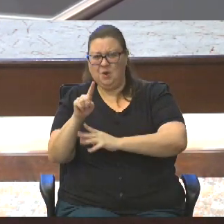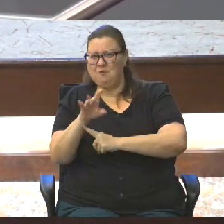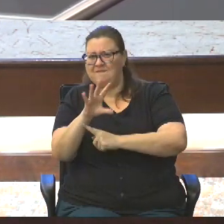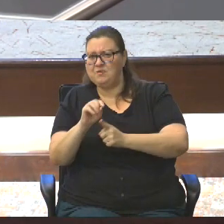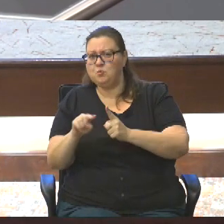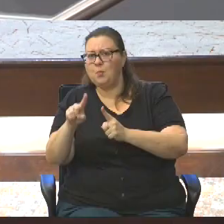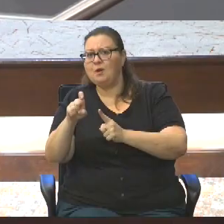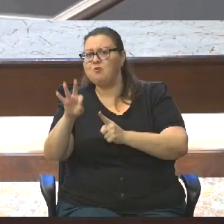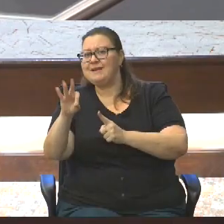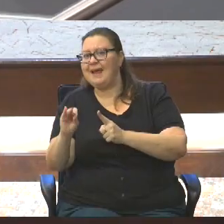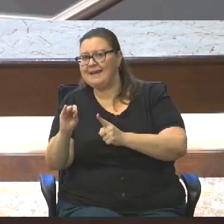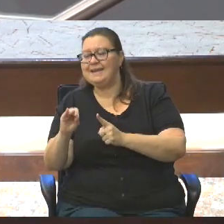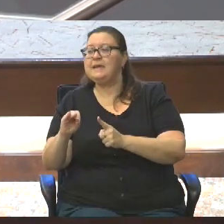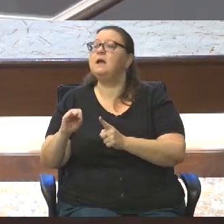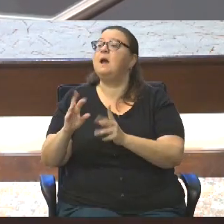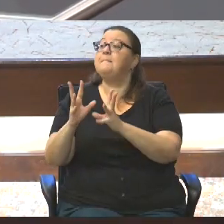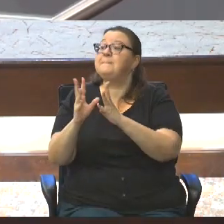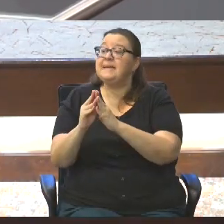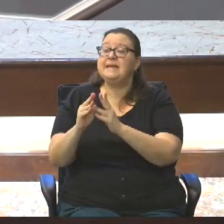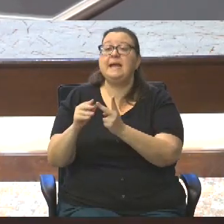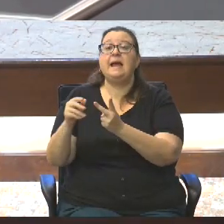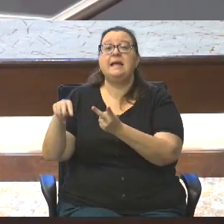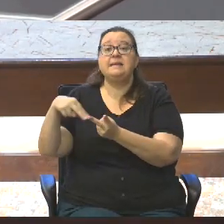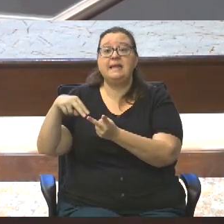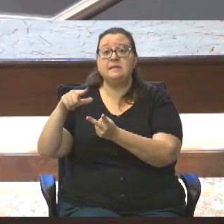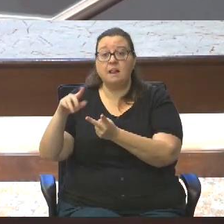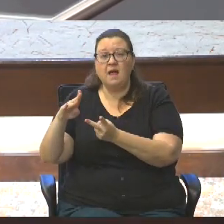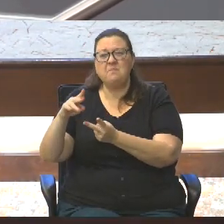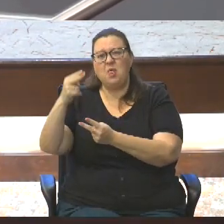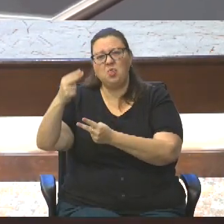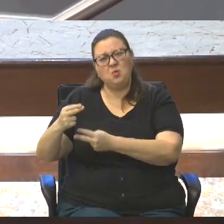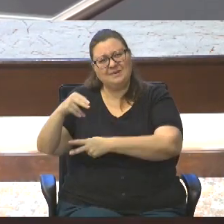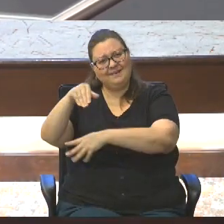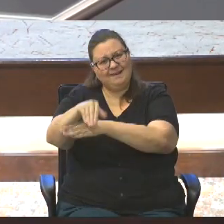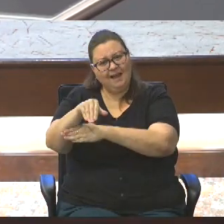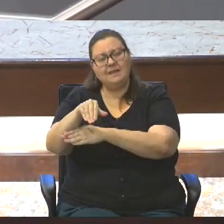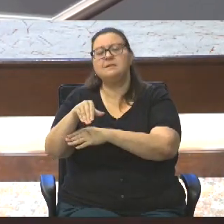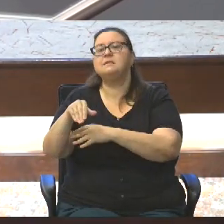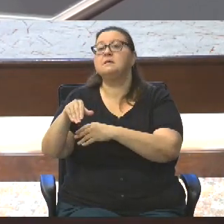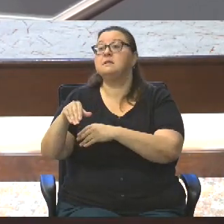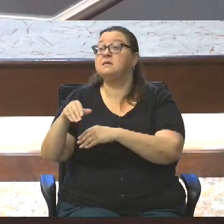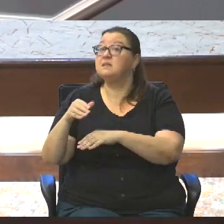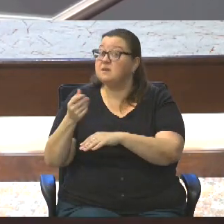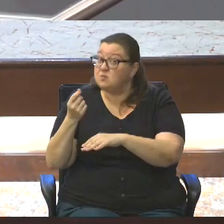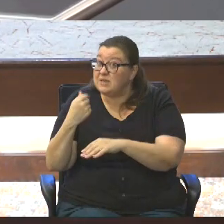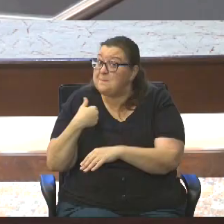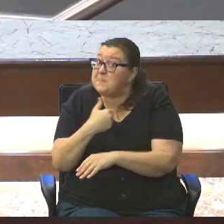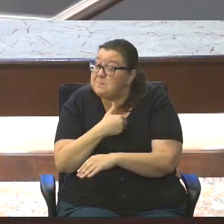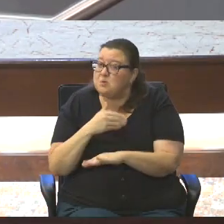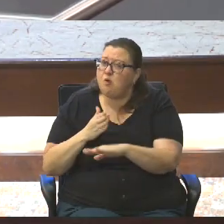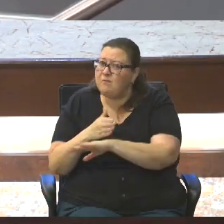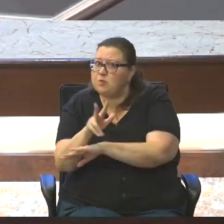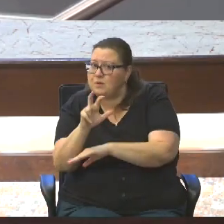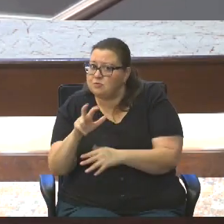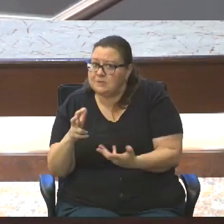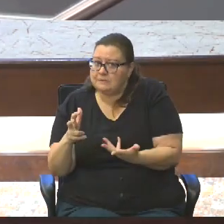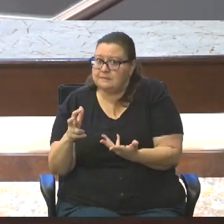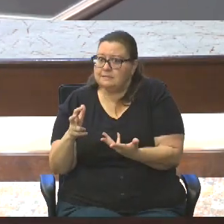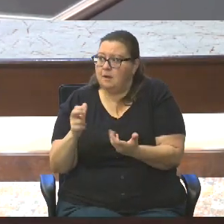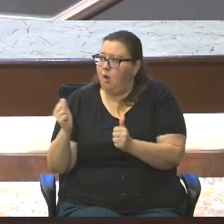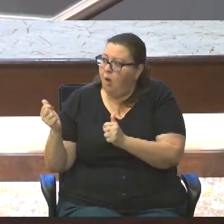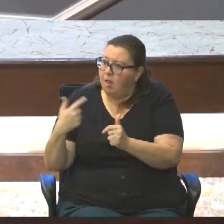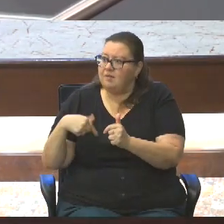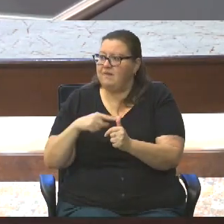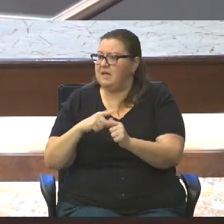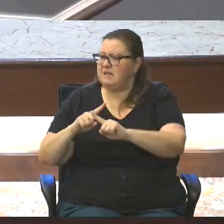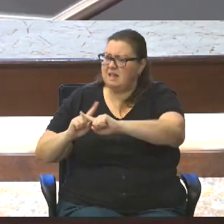the dance club on Thursday nights. There are actually over 300 members, all of us